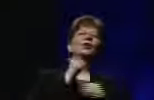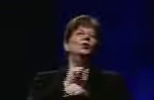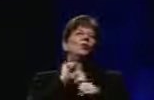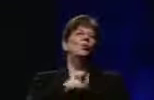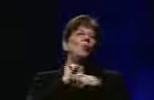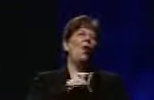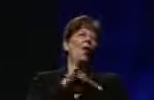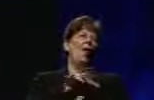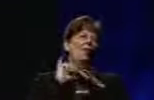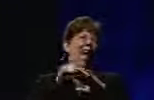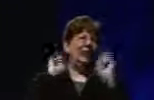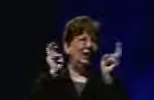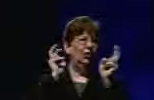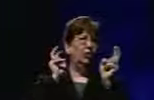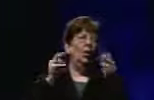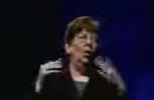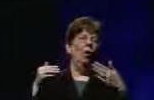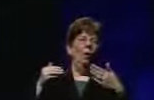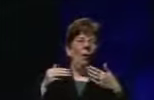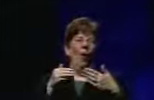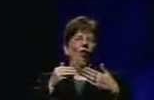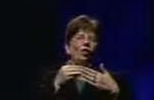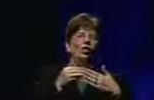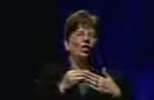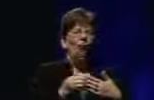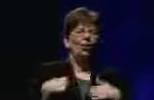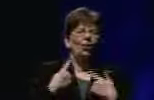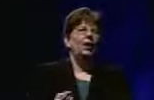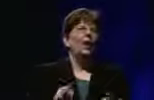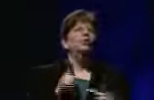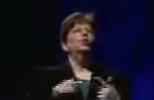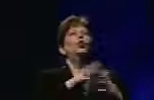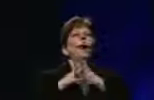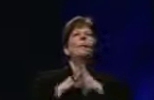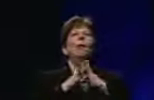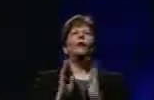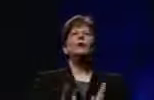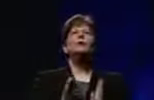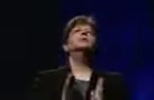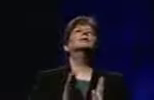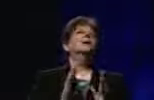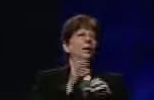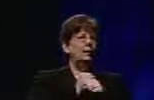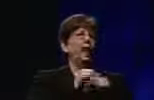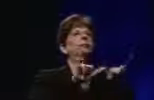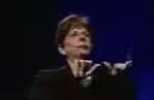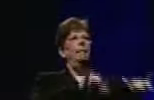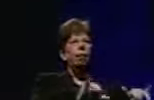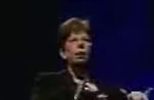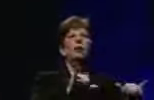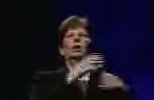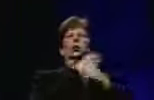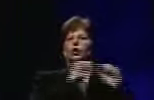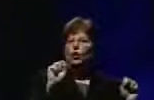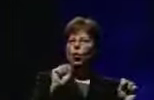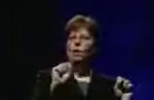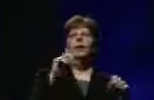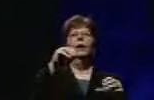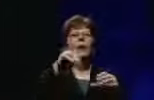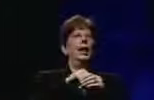issue, we're closer than we've ever been to Americans having stability and security in